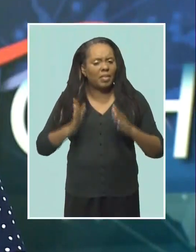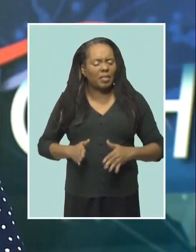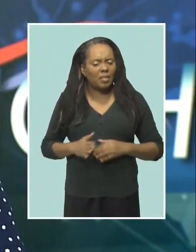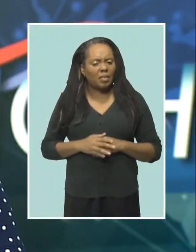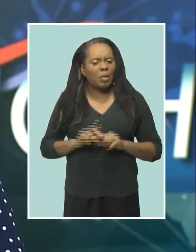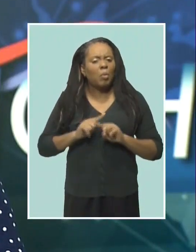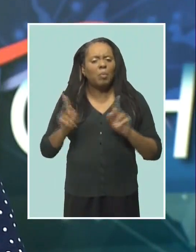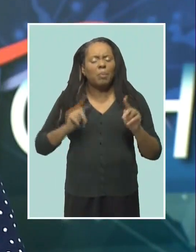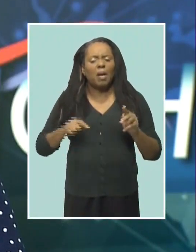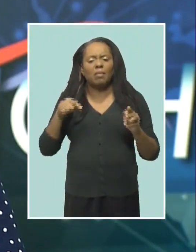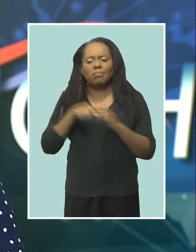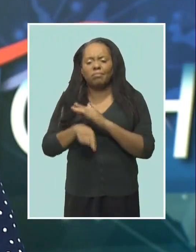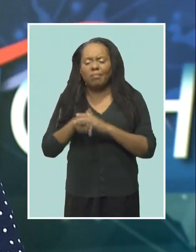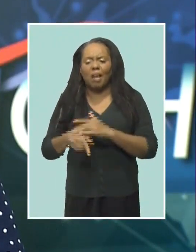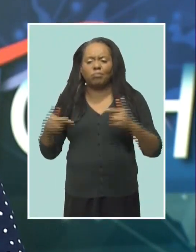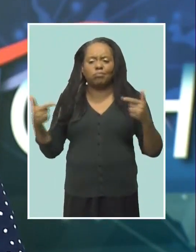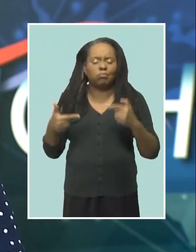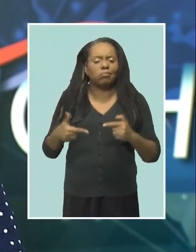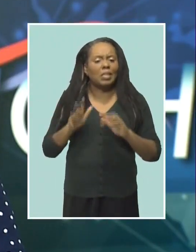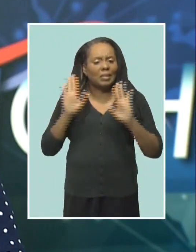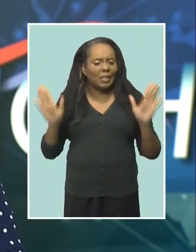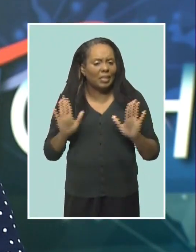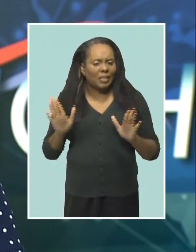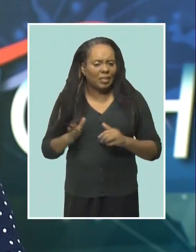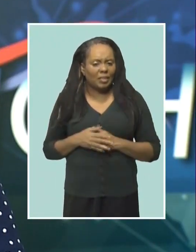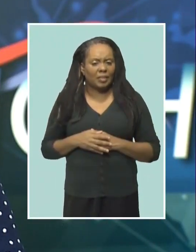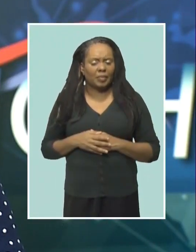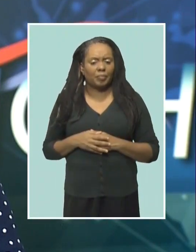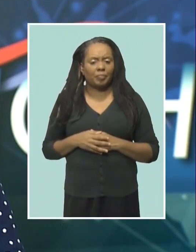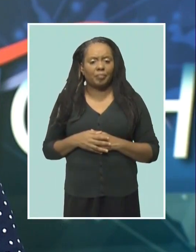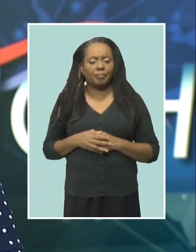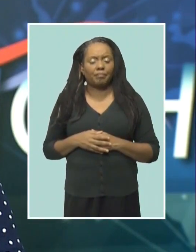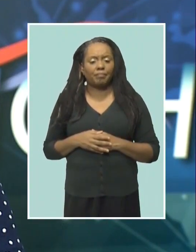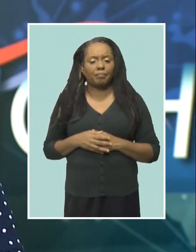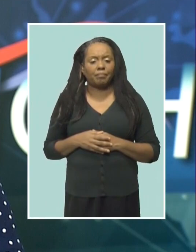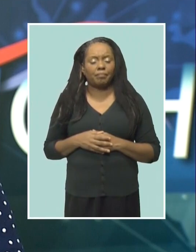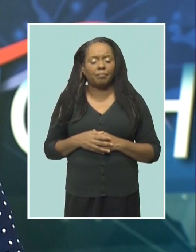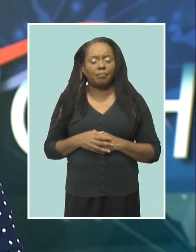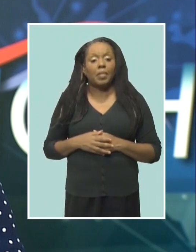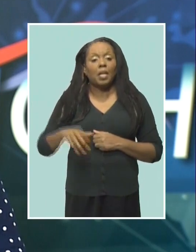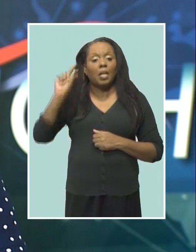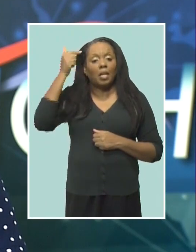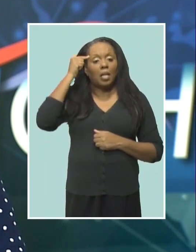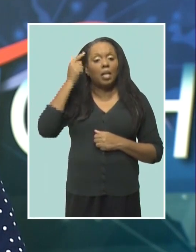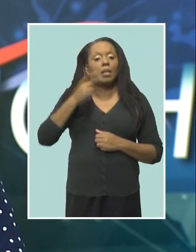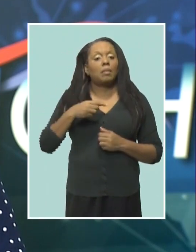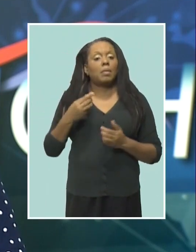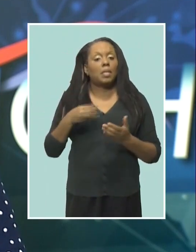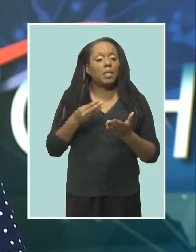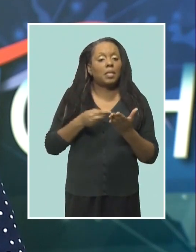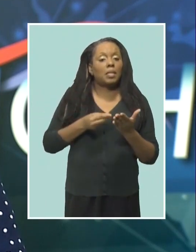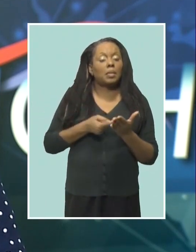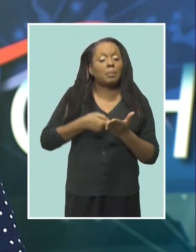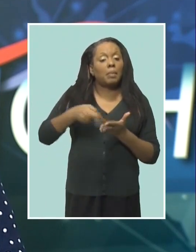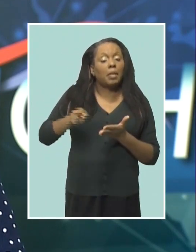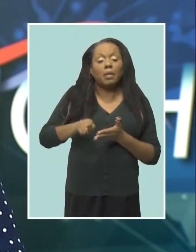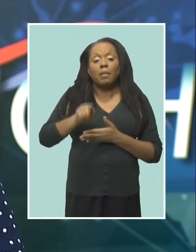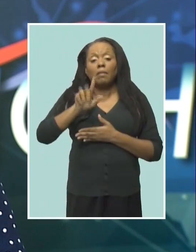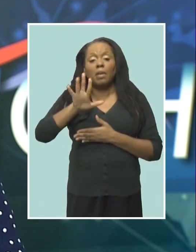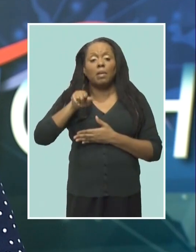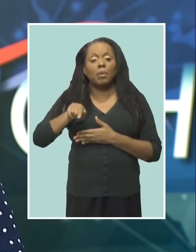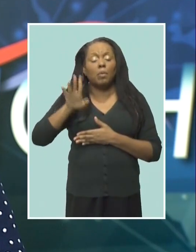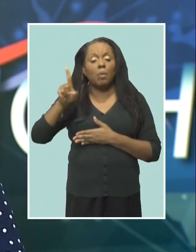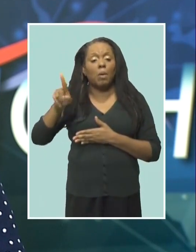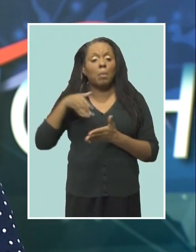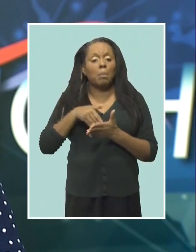The government is spending $5.1 million to clean and rehabilitate gullies across the island and another $300,000 in the